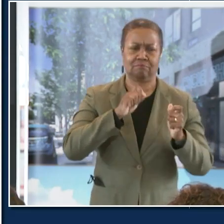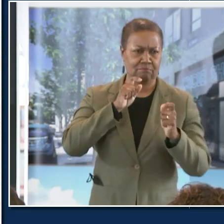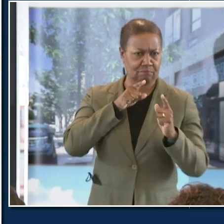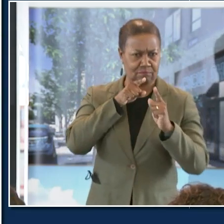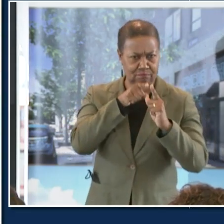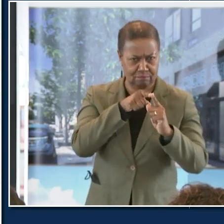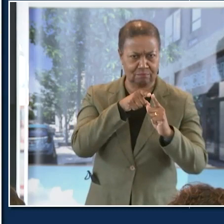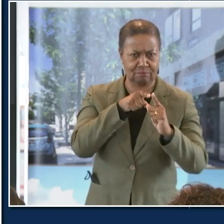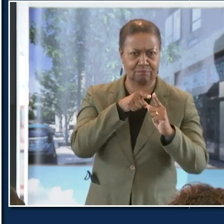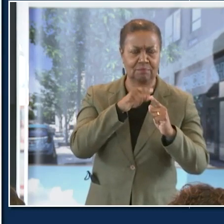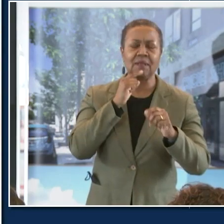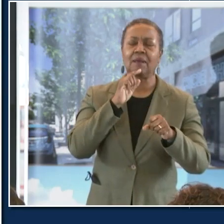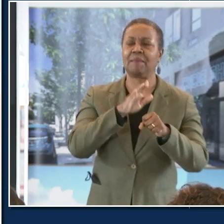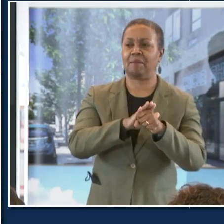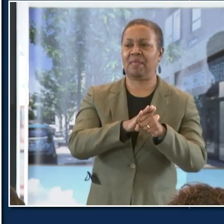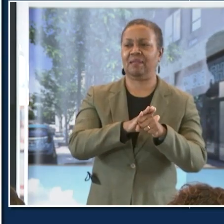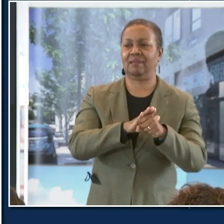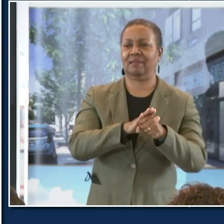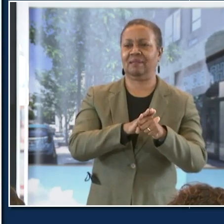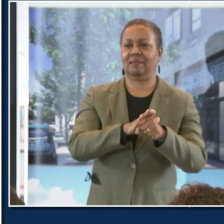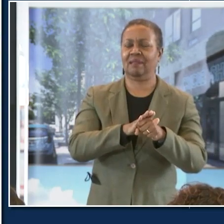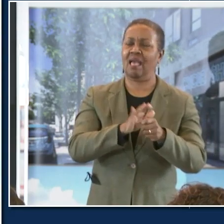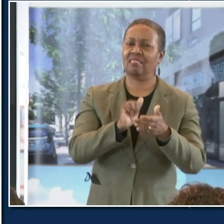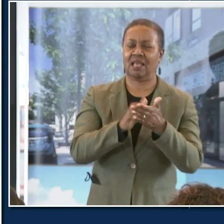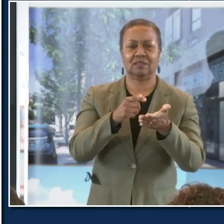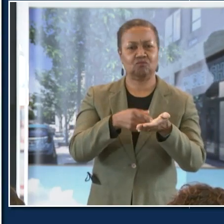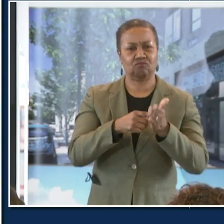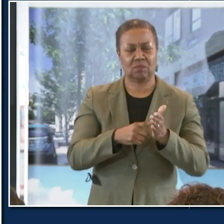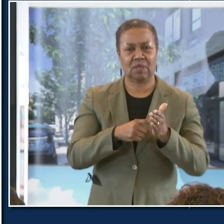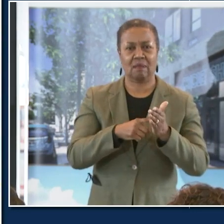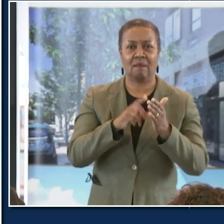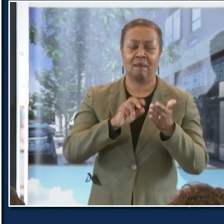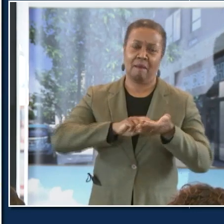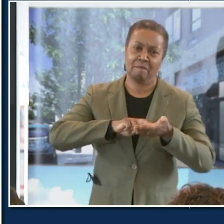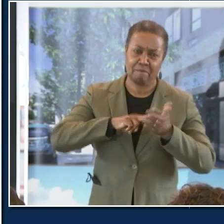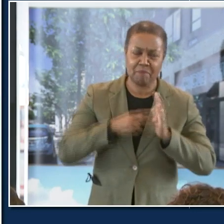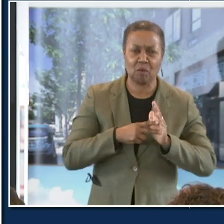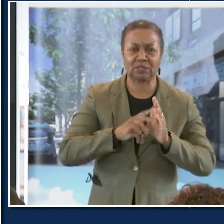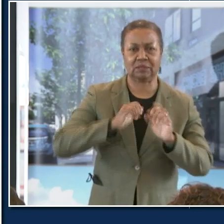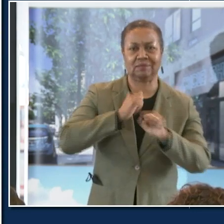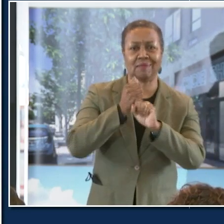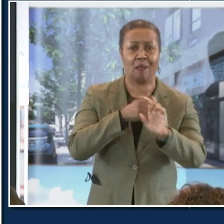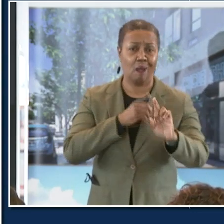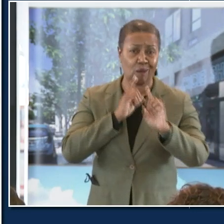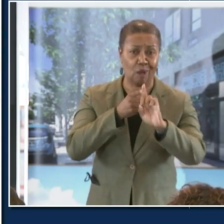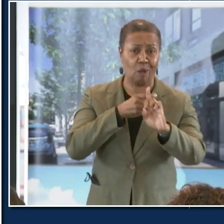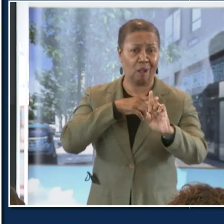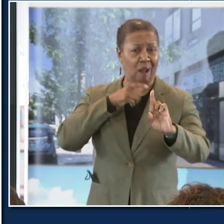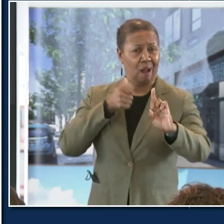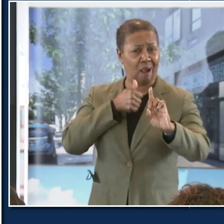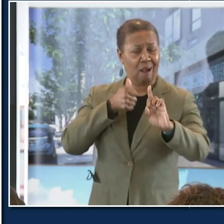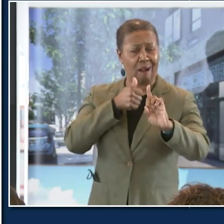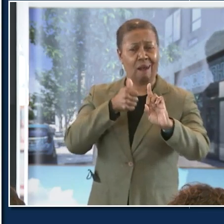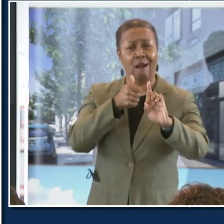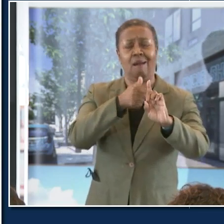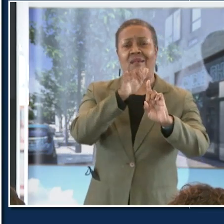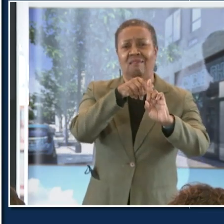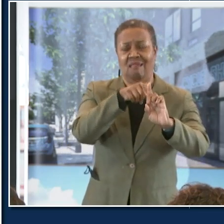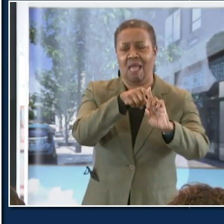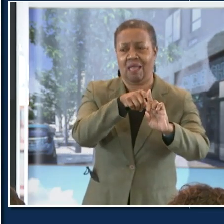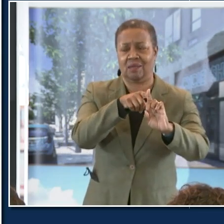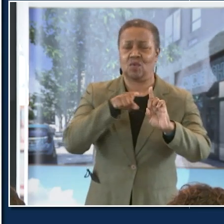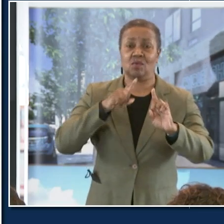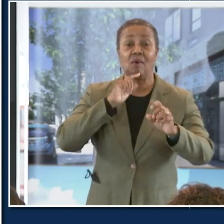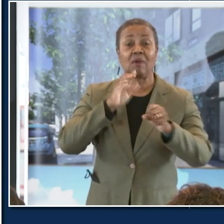purposeful commitment, because it takes that purpose, setting a goal and going towards it. And in